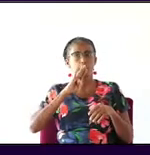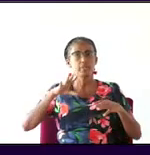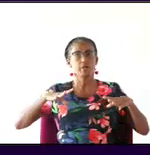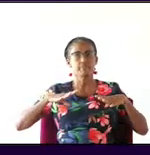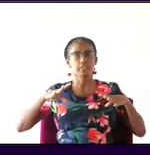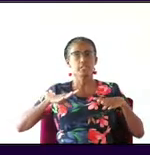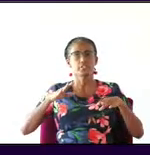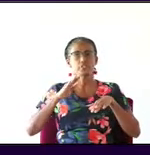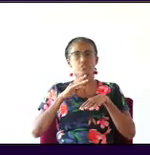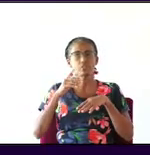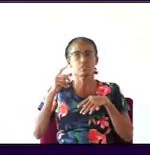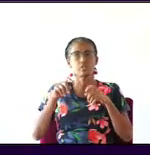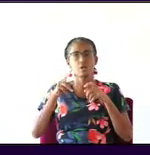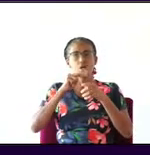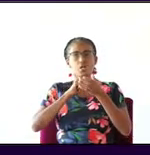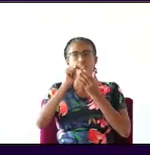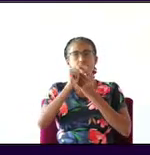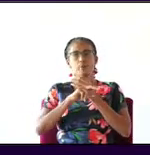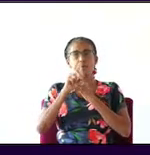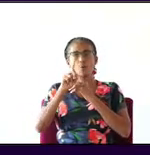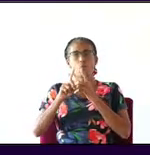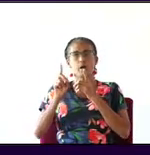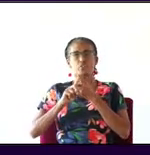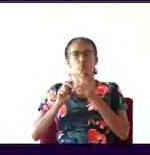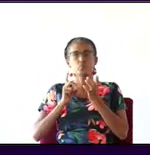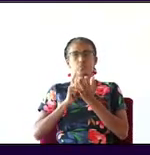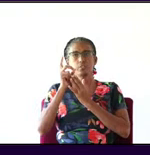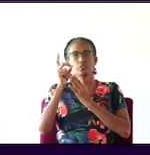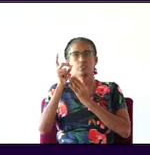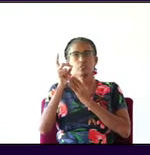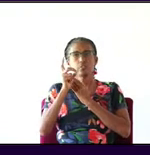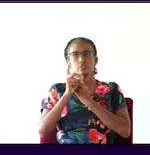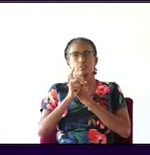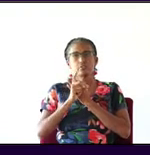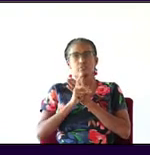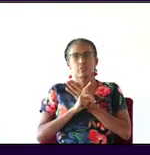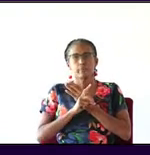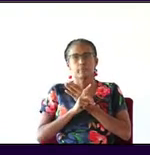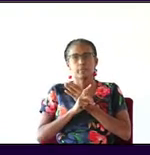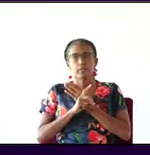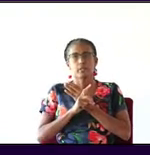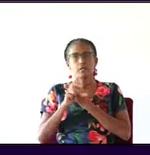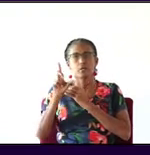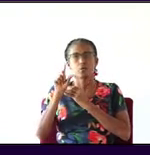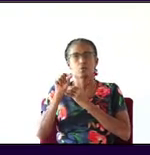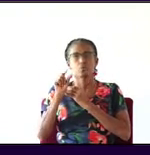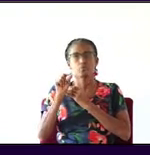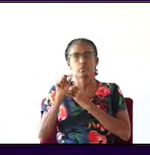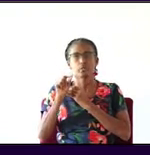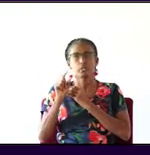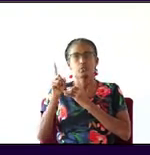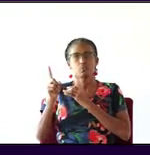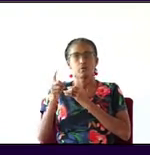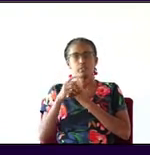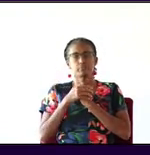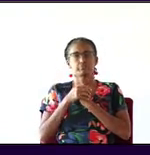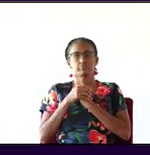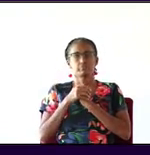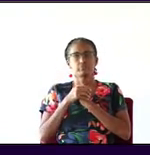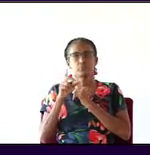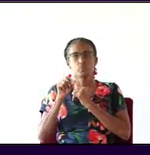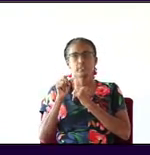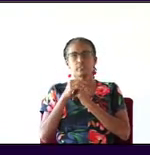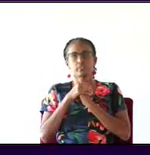For 7 weeks, he will return to office on Tuesday, December 21, 2021. And